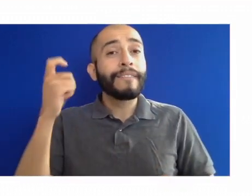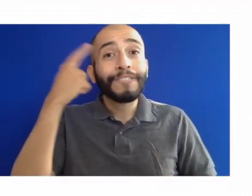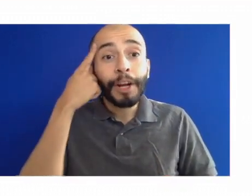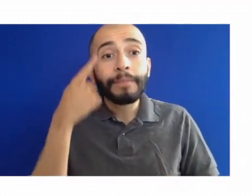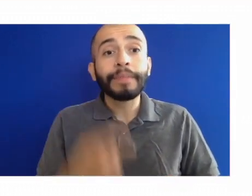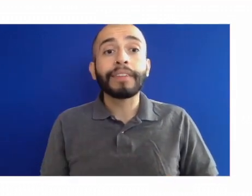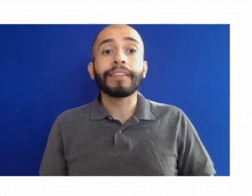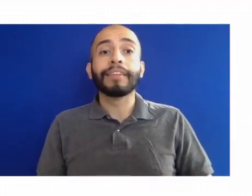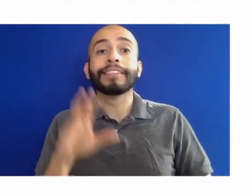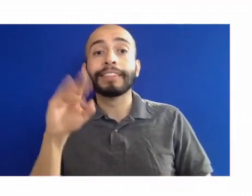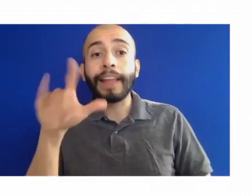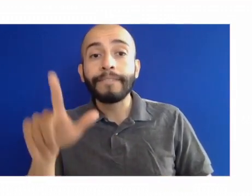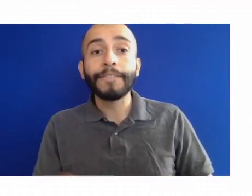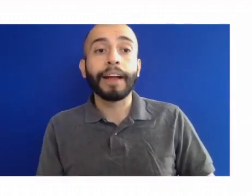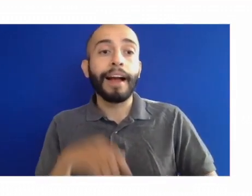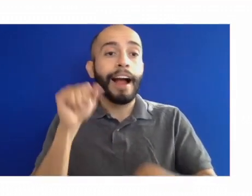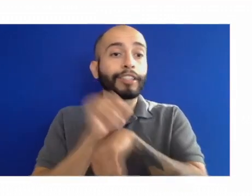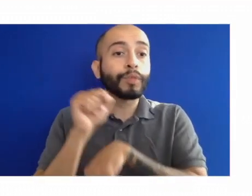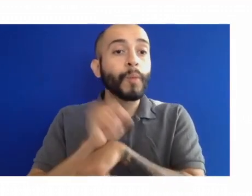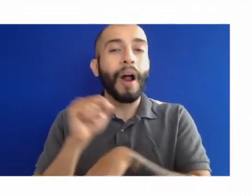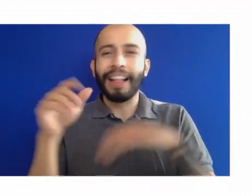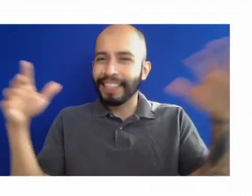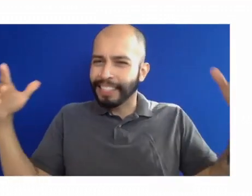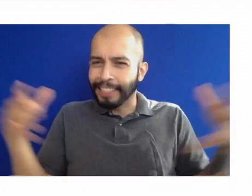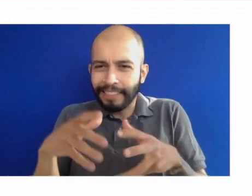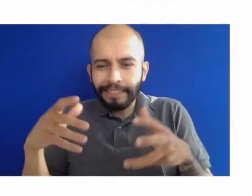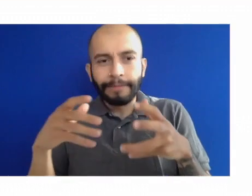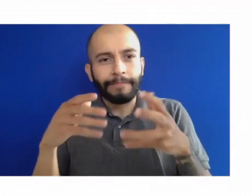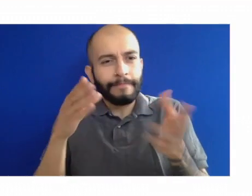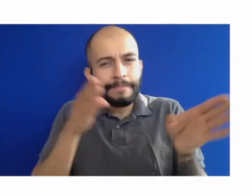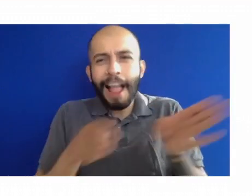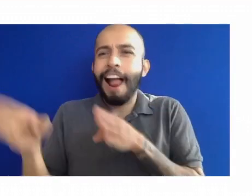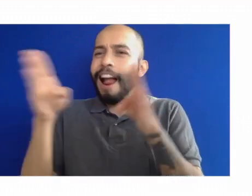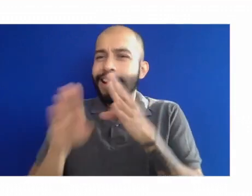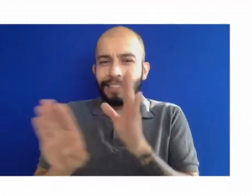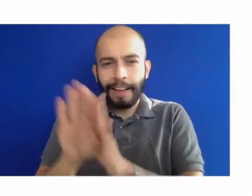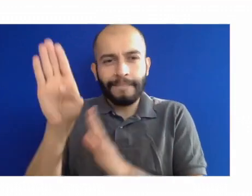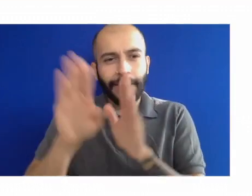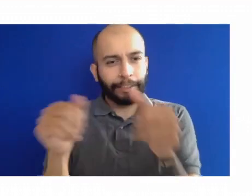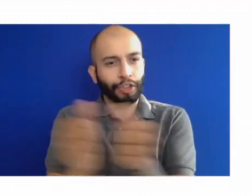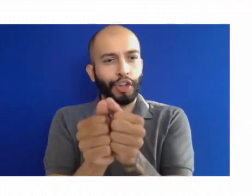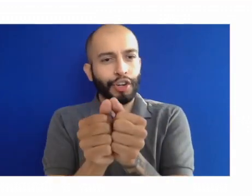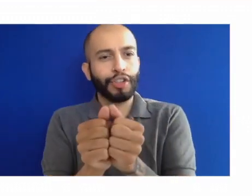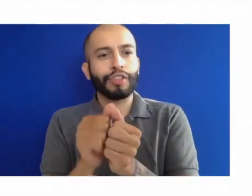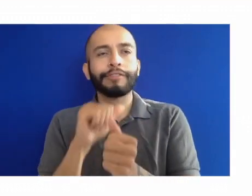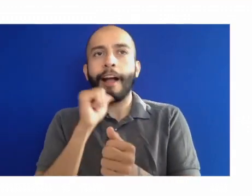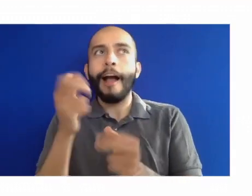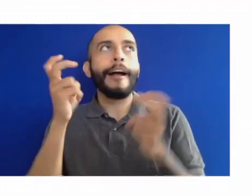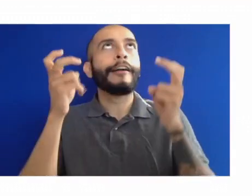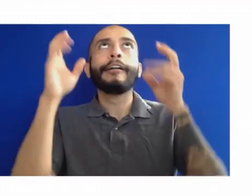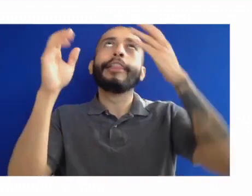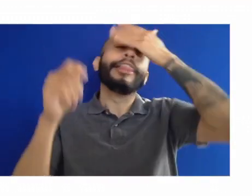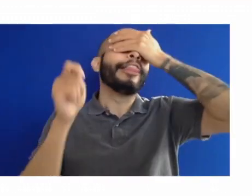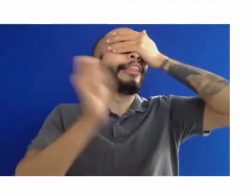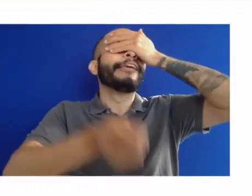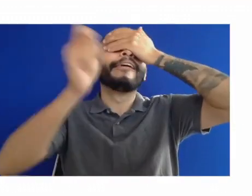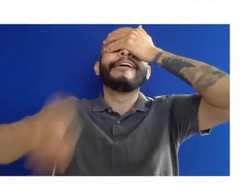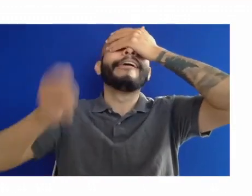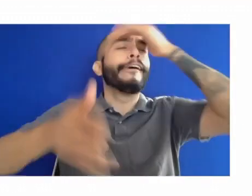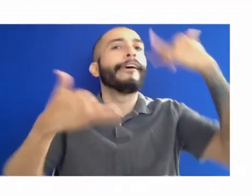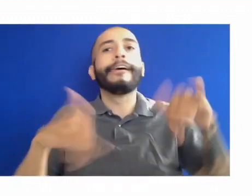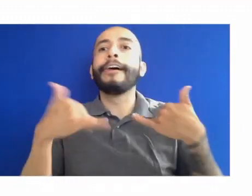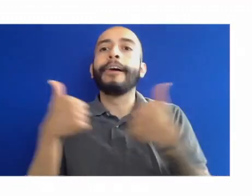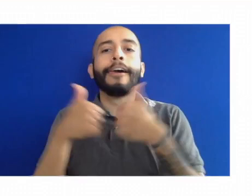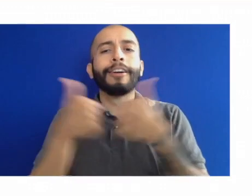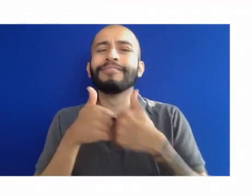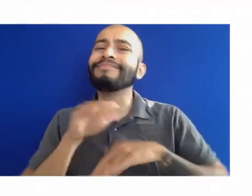If we only solve it in one sector, we're still going to have to deal with it somewhere else. So I'm done even early.